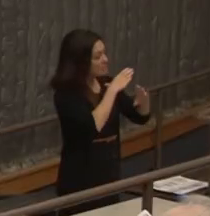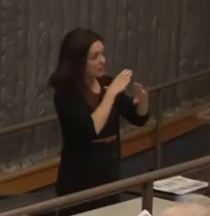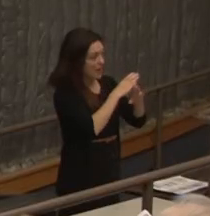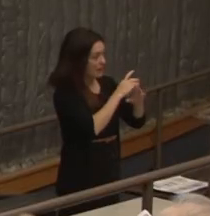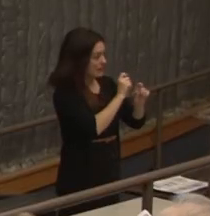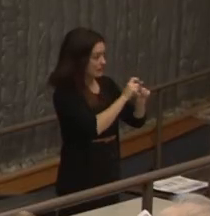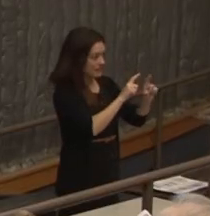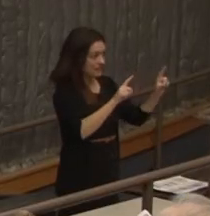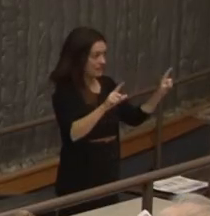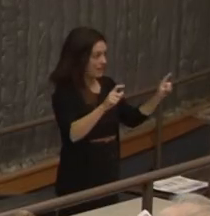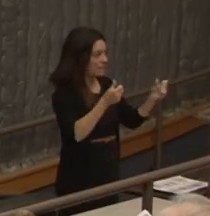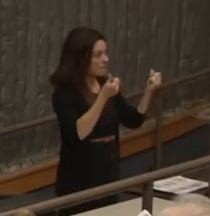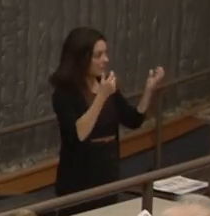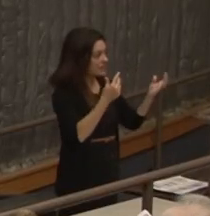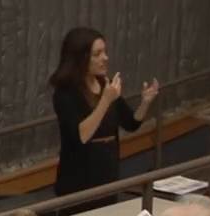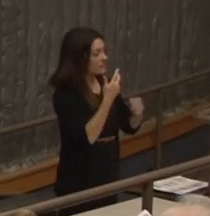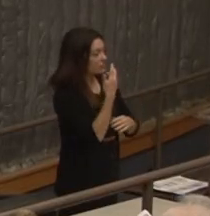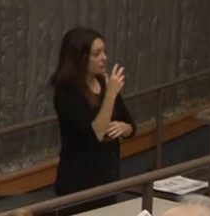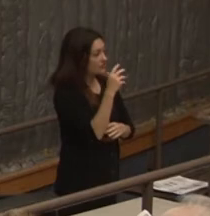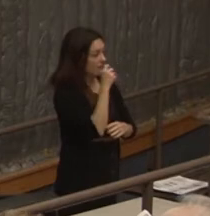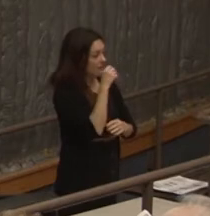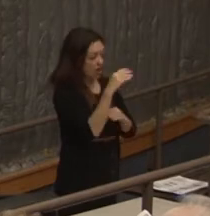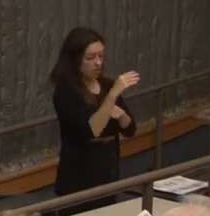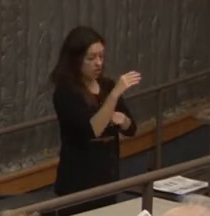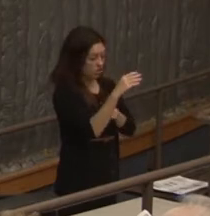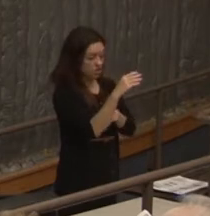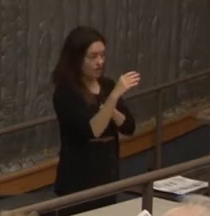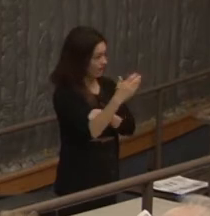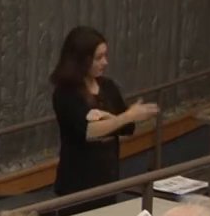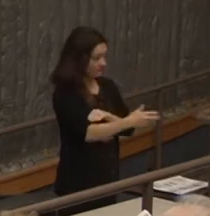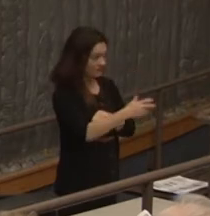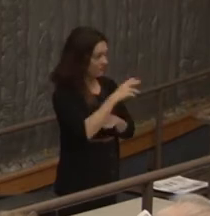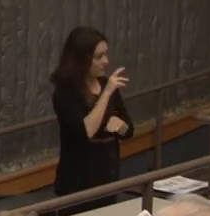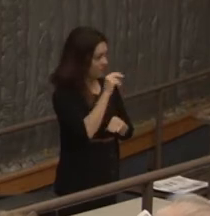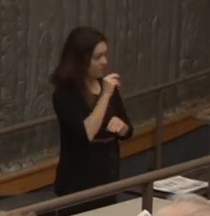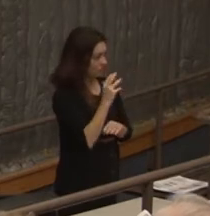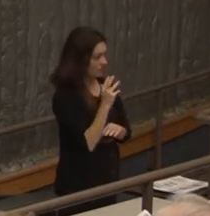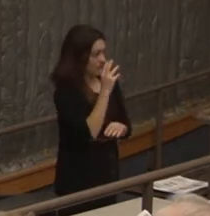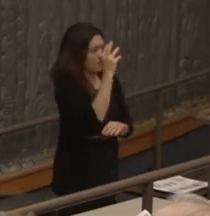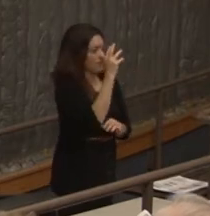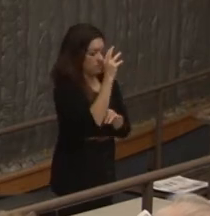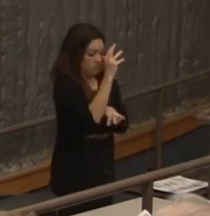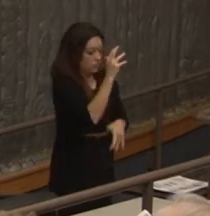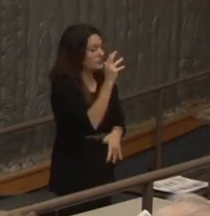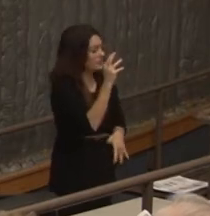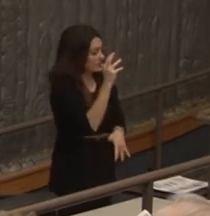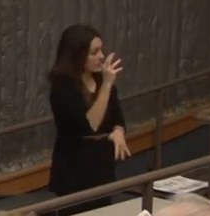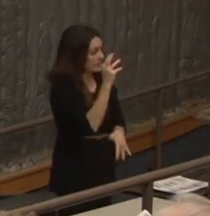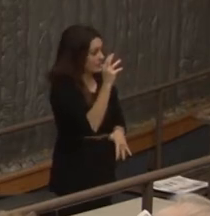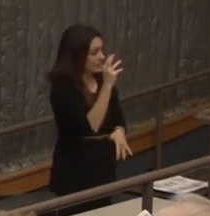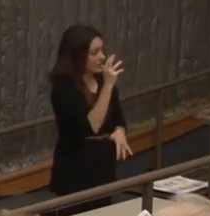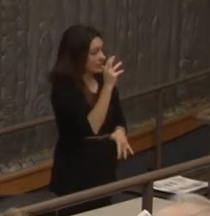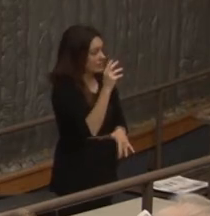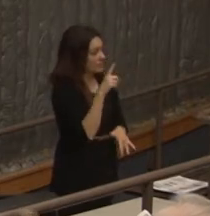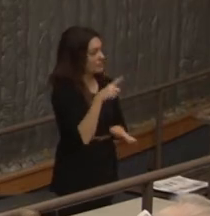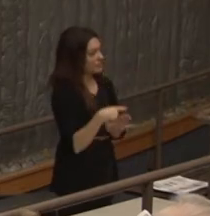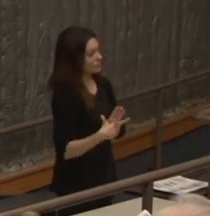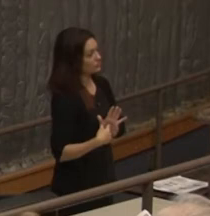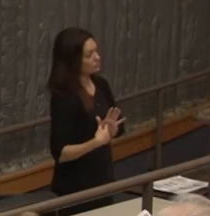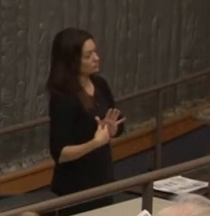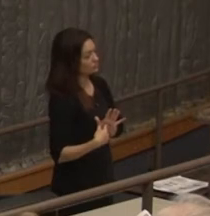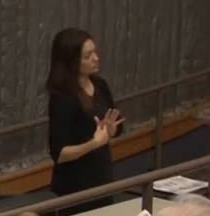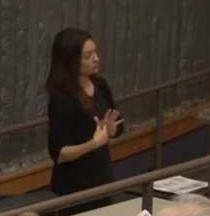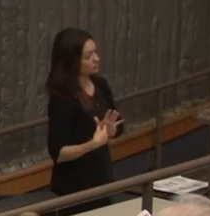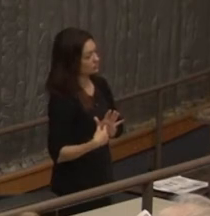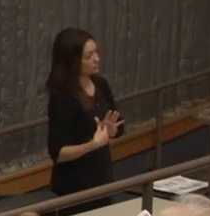trees are not sawn off, they're just uprooted. Where are they going? Well, they're exposing what lies underneath, the fate of the Jews